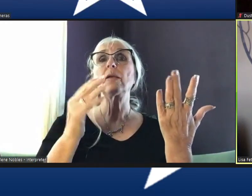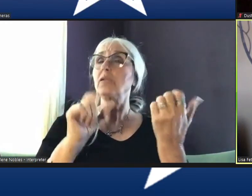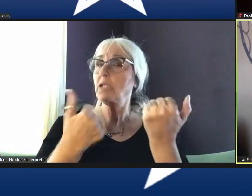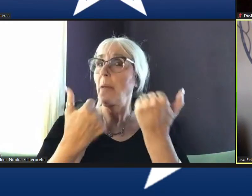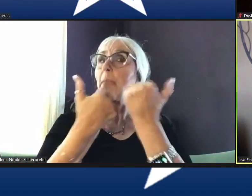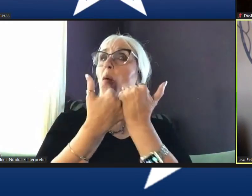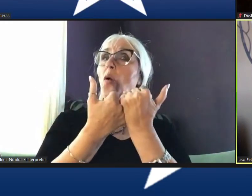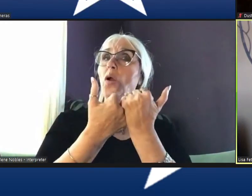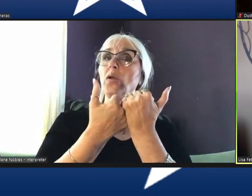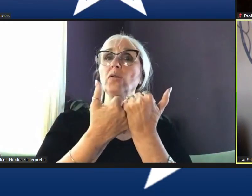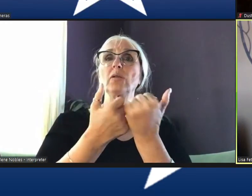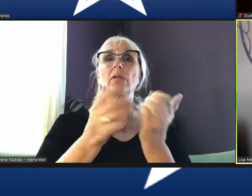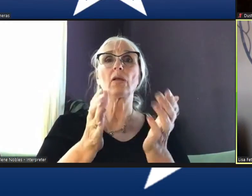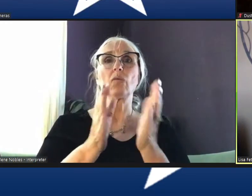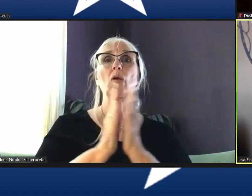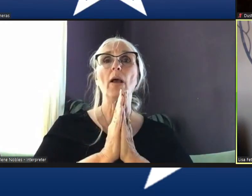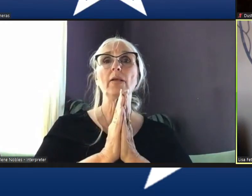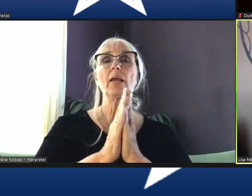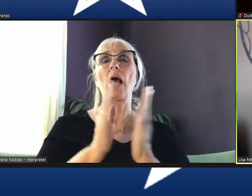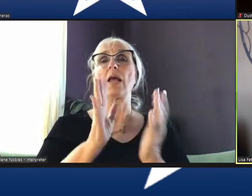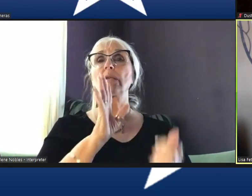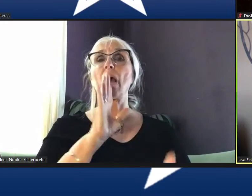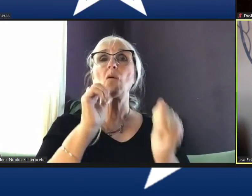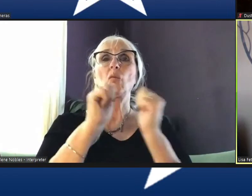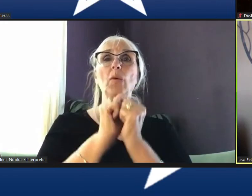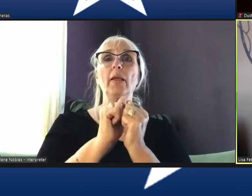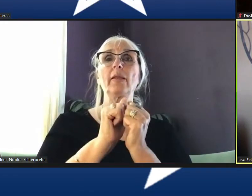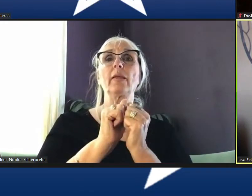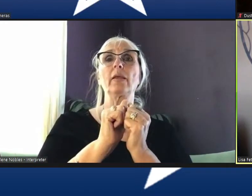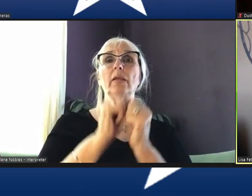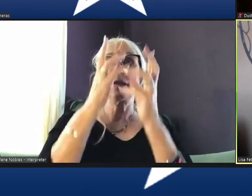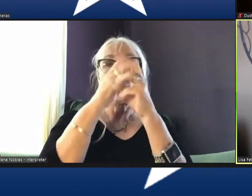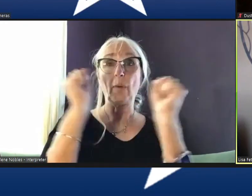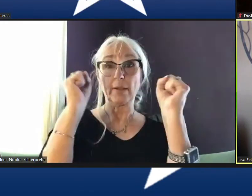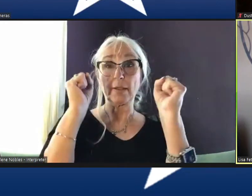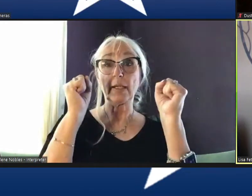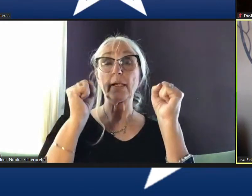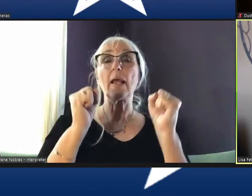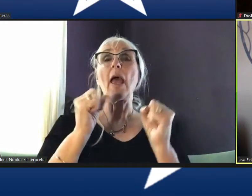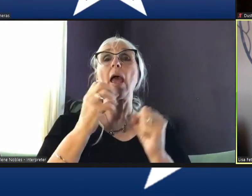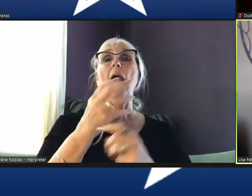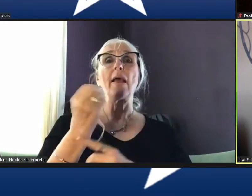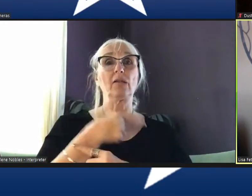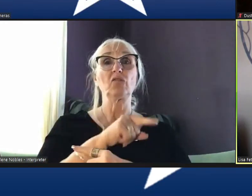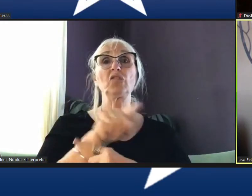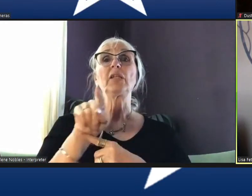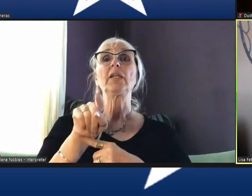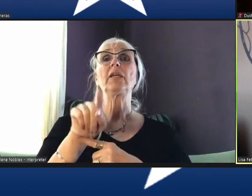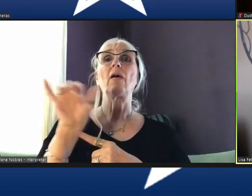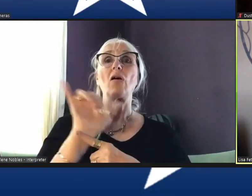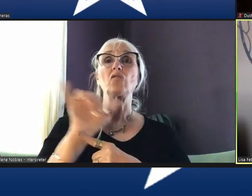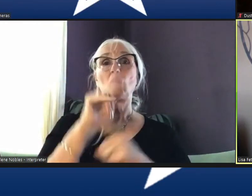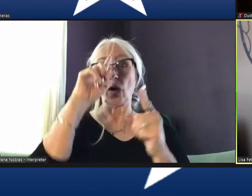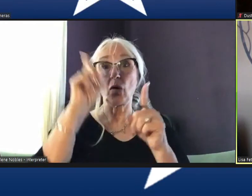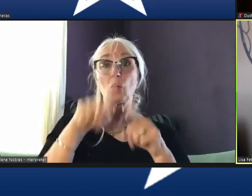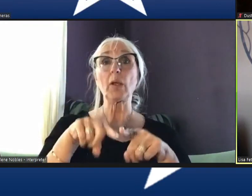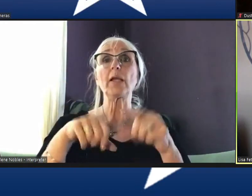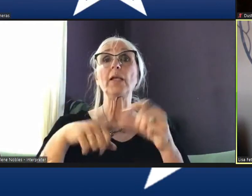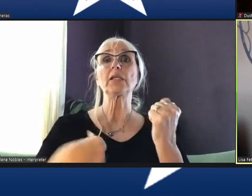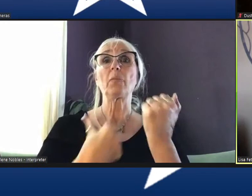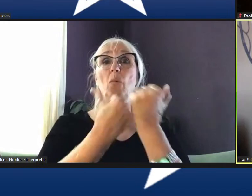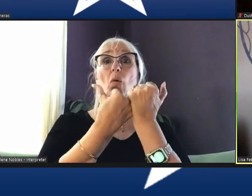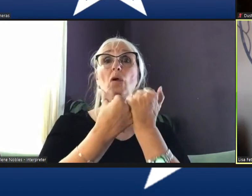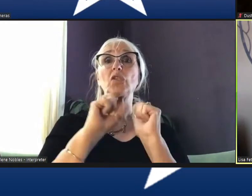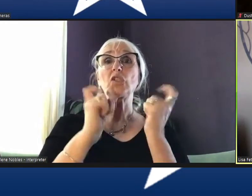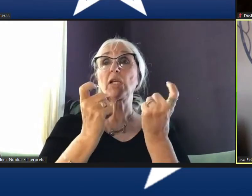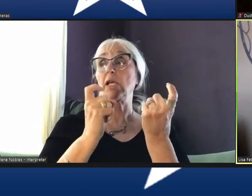to the EDOC president, and she is also agreeable to support this change and will prorate